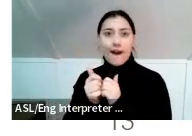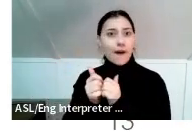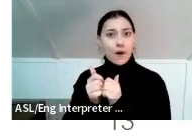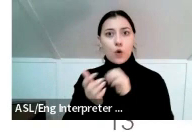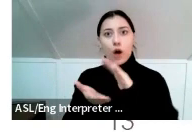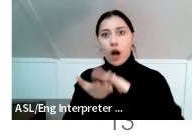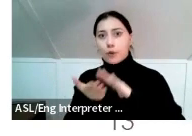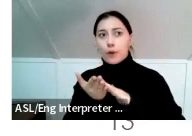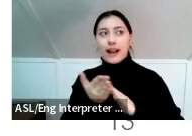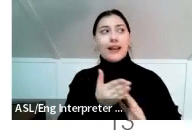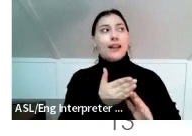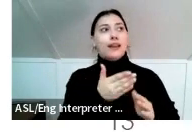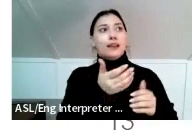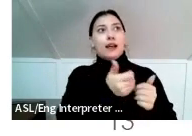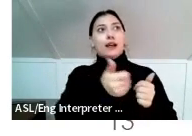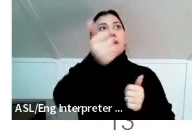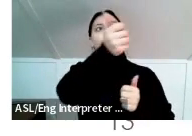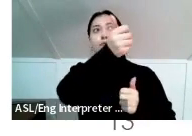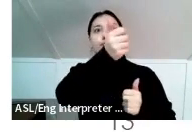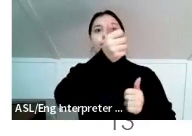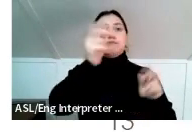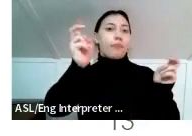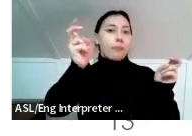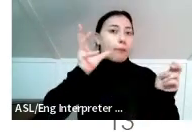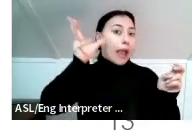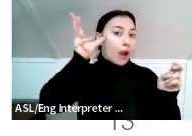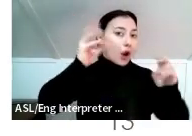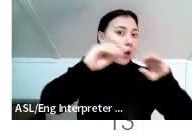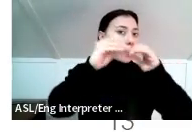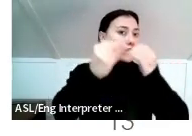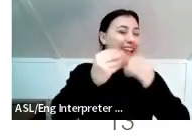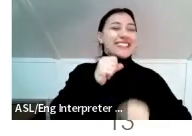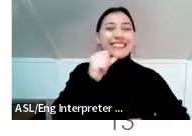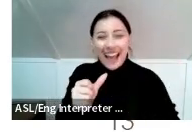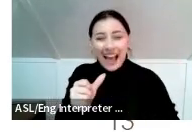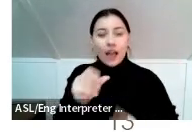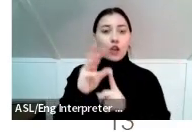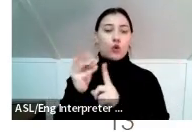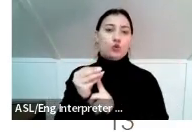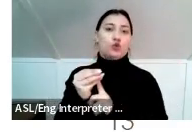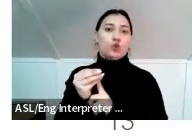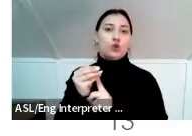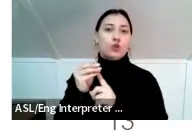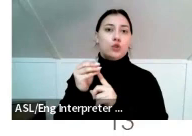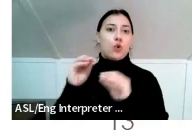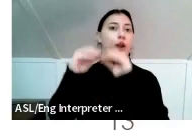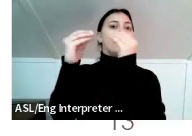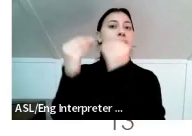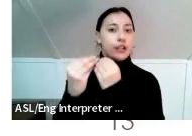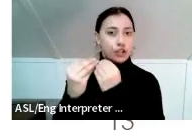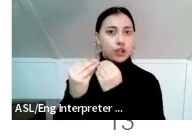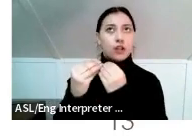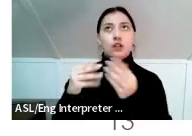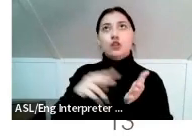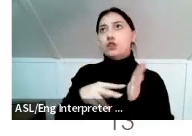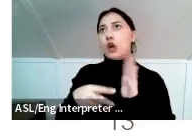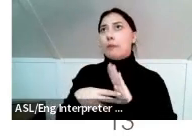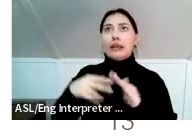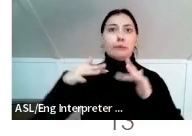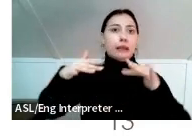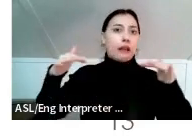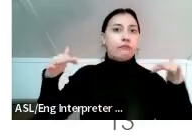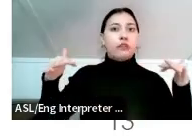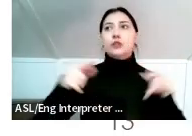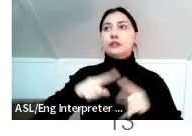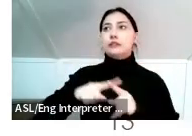parent organization that encompasses a diverse range of entities. And